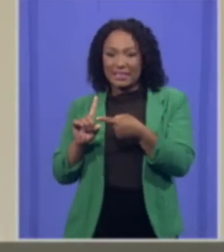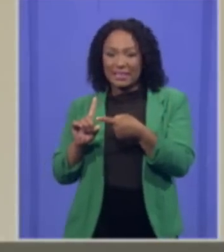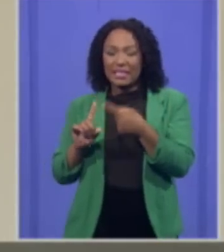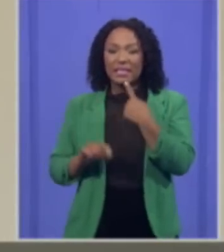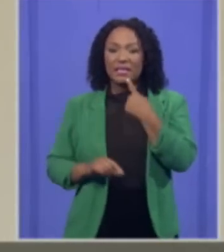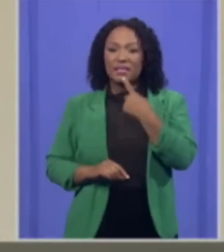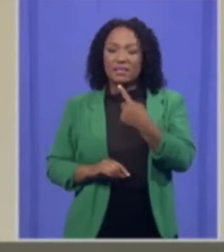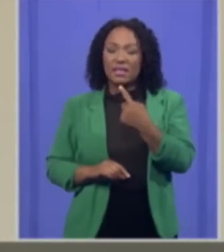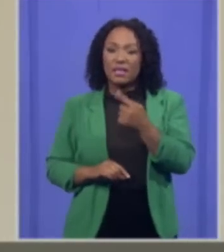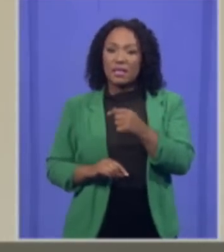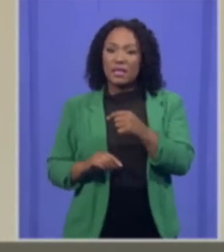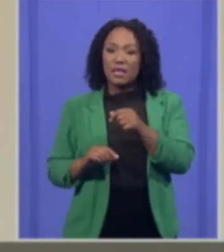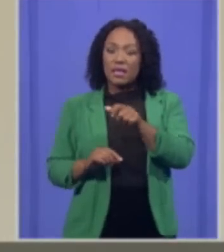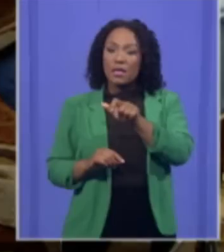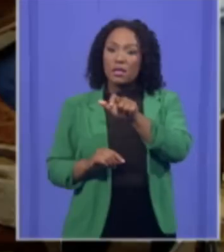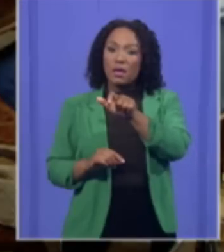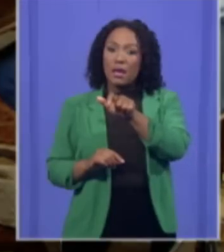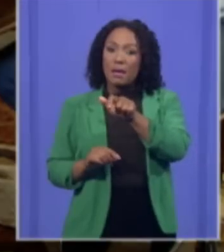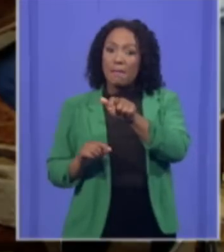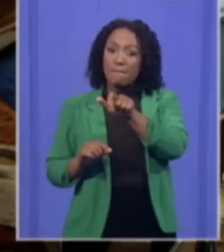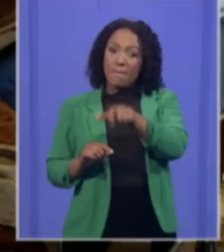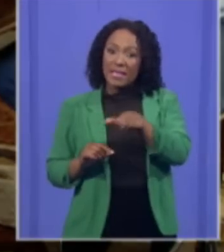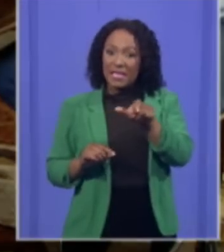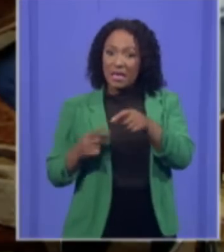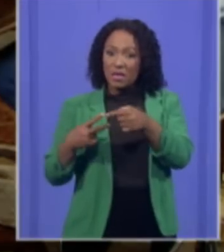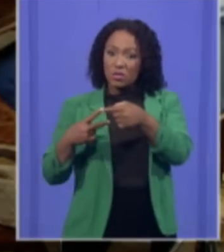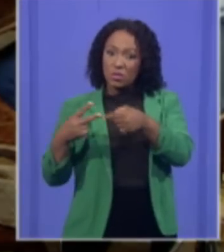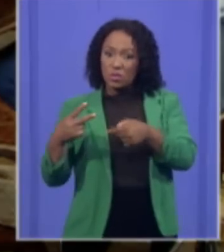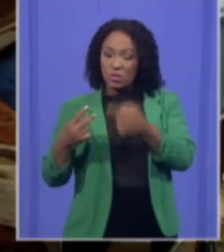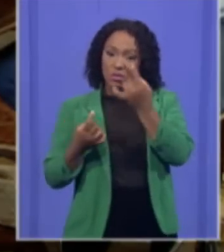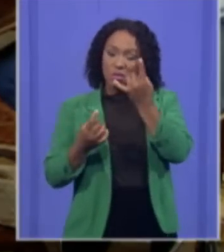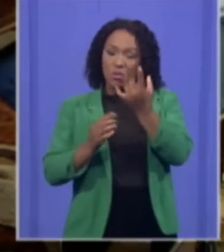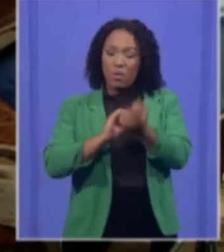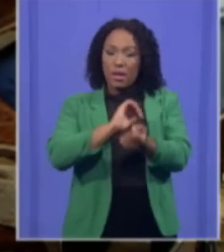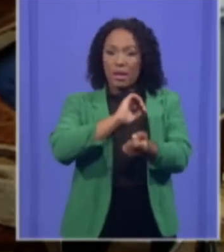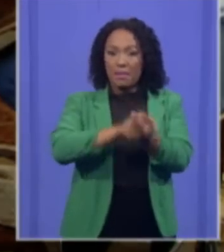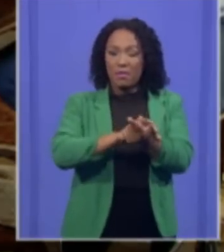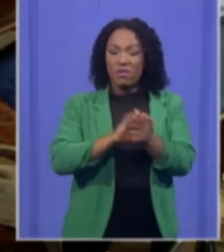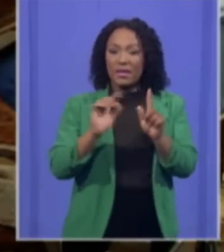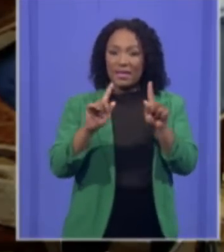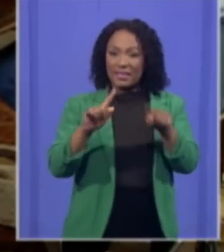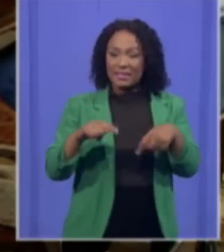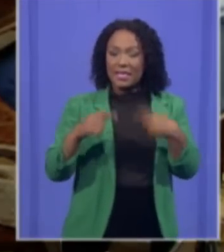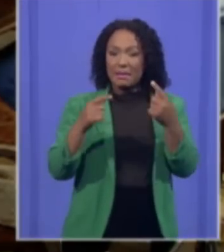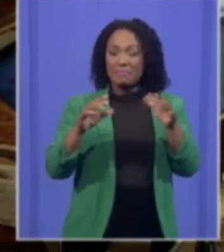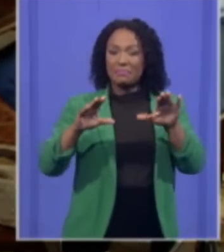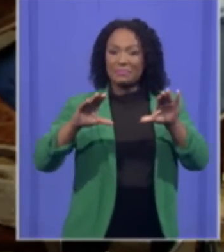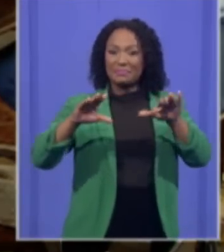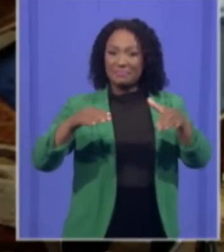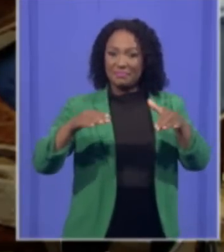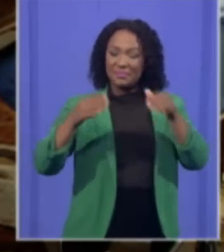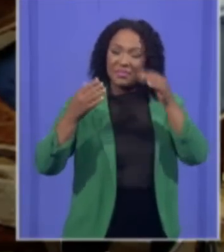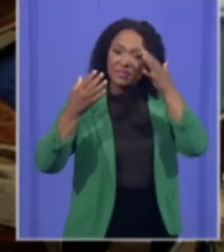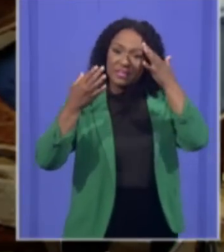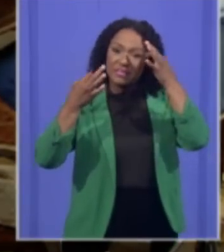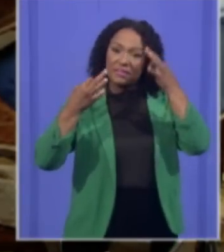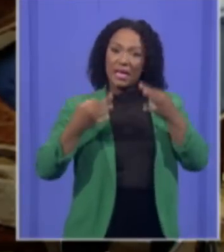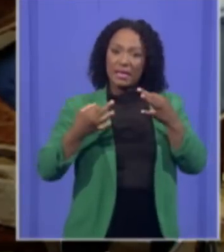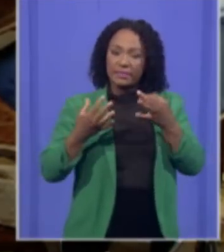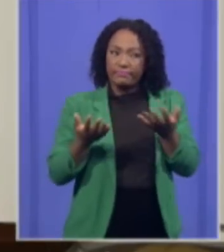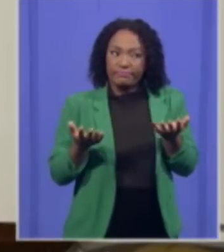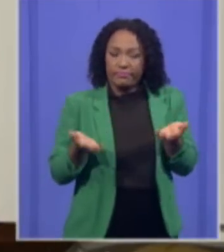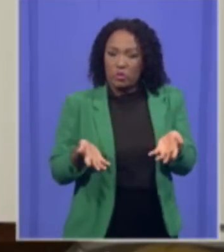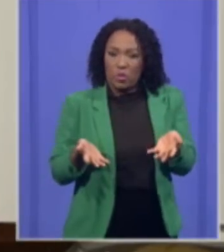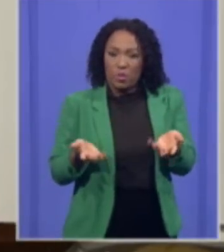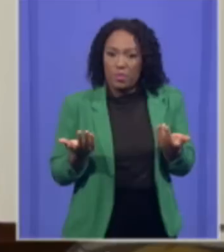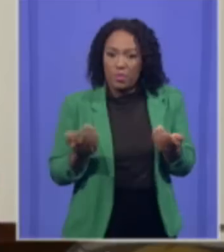batho ba babedi ba tsebe ka tšohle tšeo di diregago sehlopheng sa naga ke sephetho seo se tšerwego ka bomo.